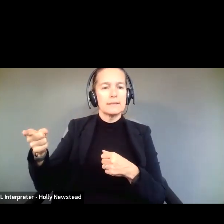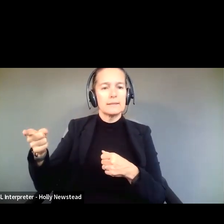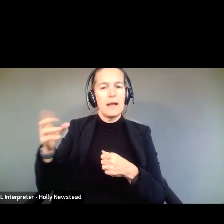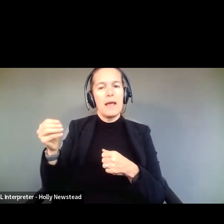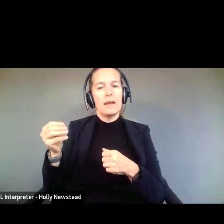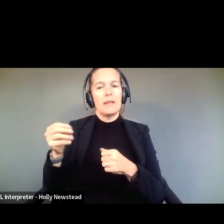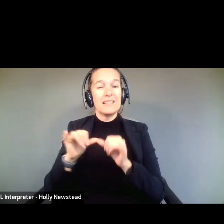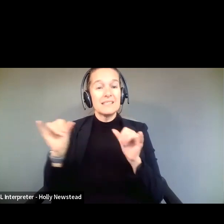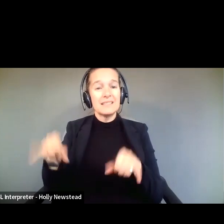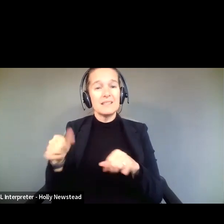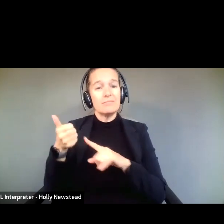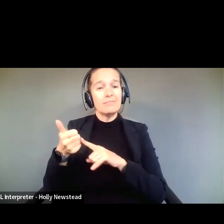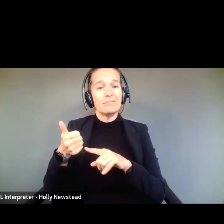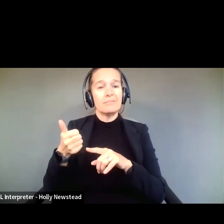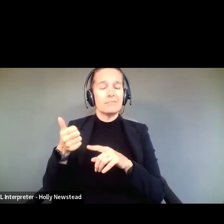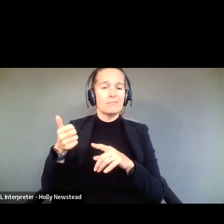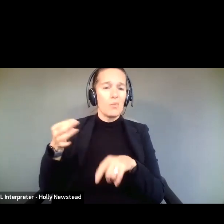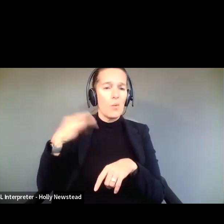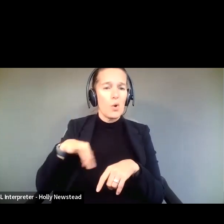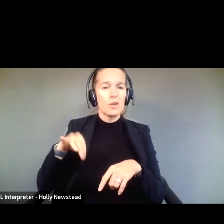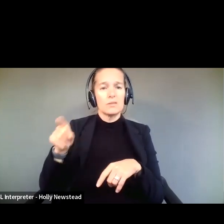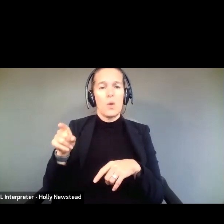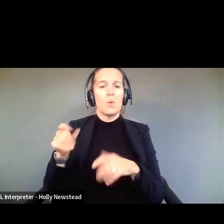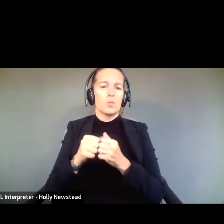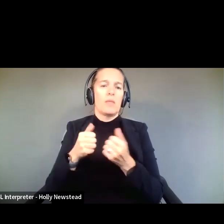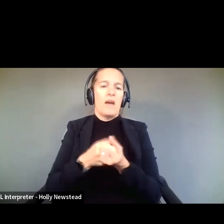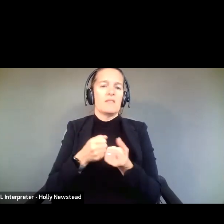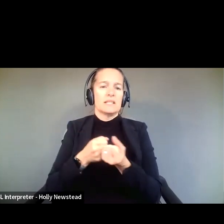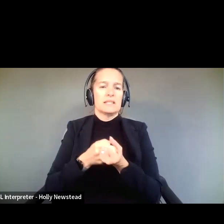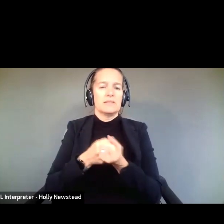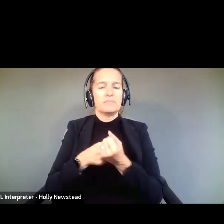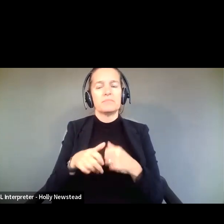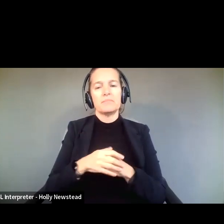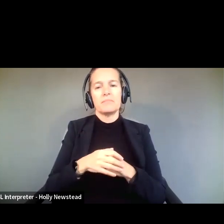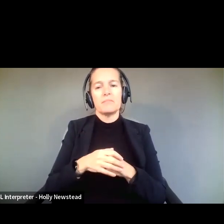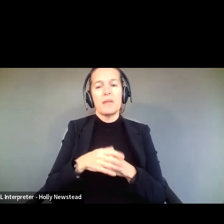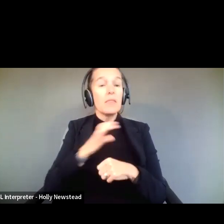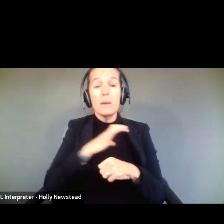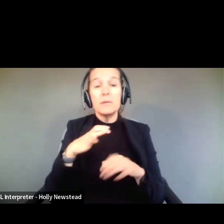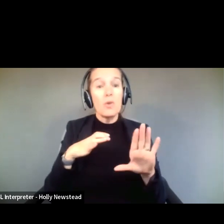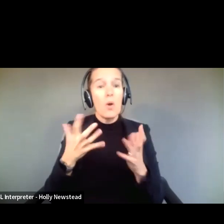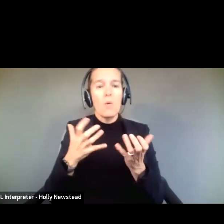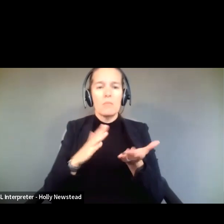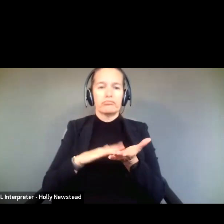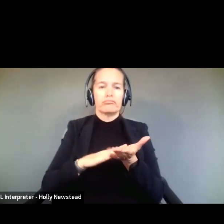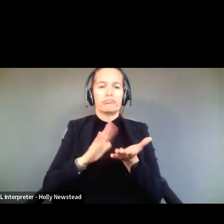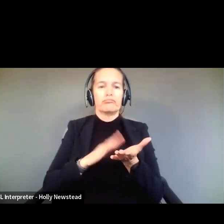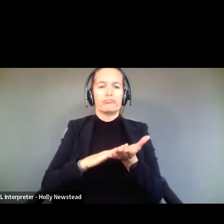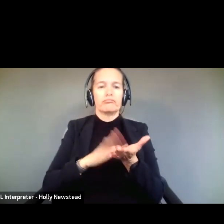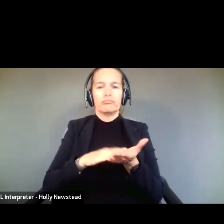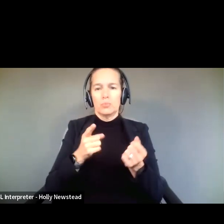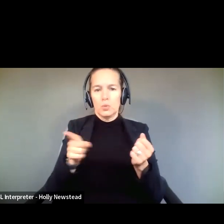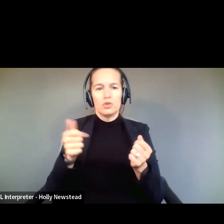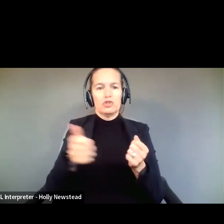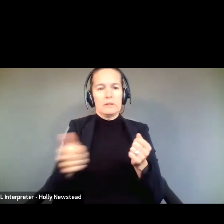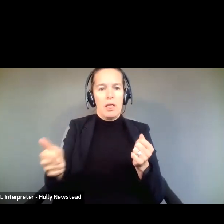that rewards those culturally comfortable with advocacy. The commission, I really want to acknowledge you individually yourselves.